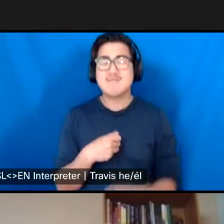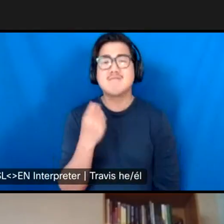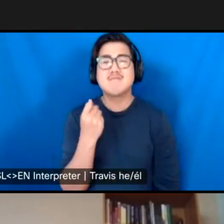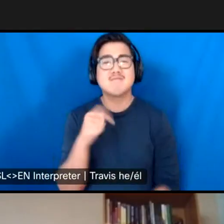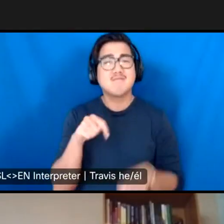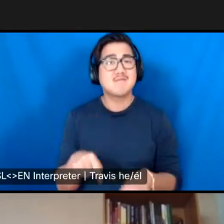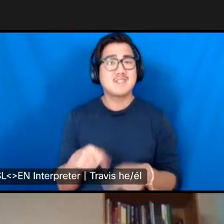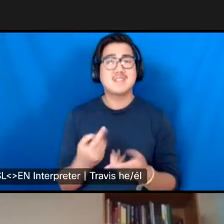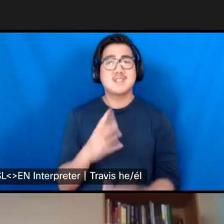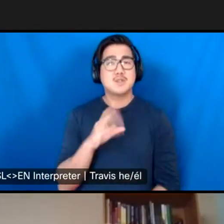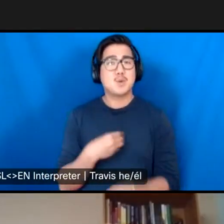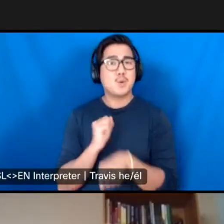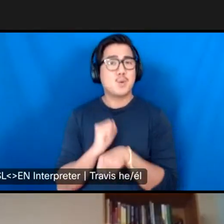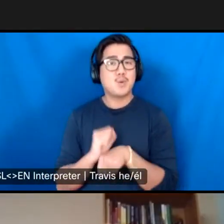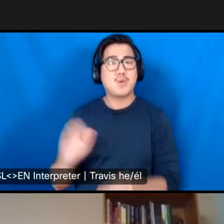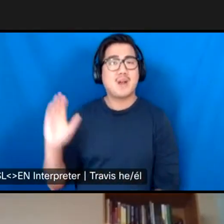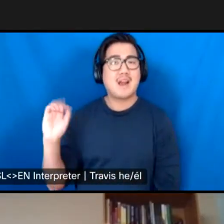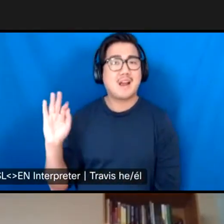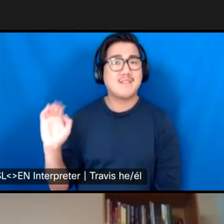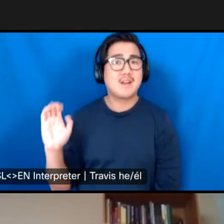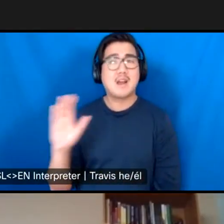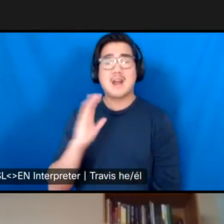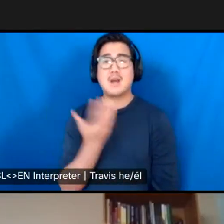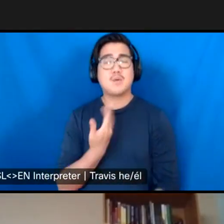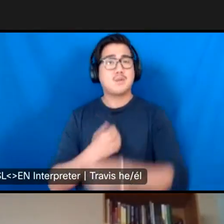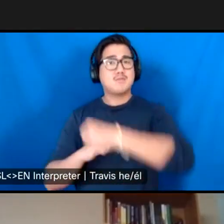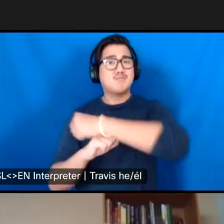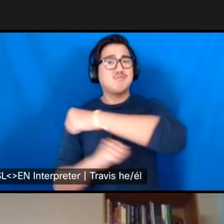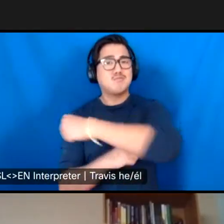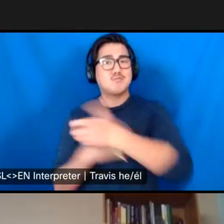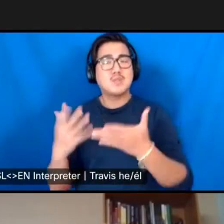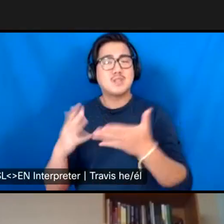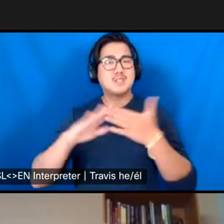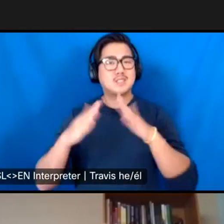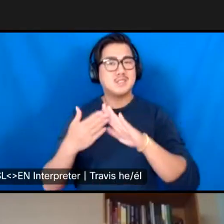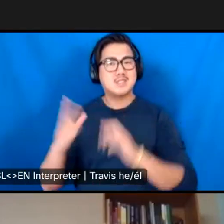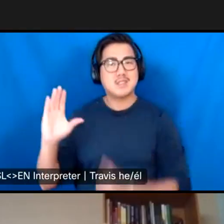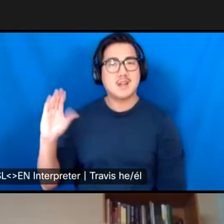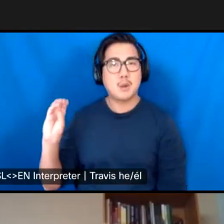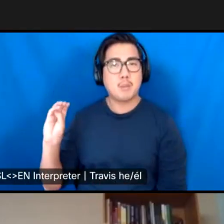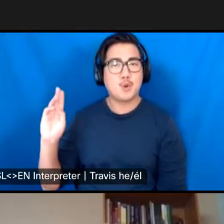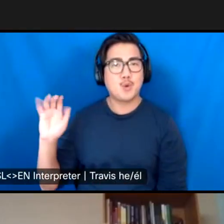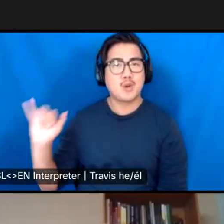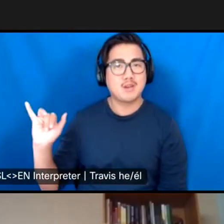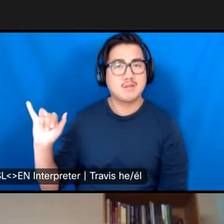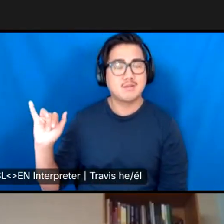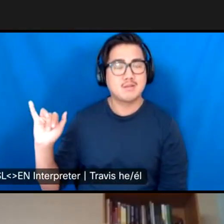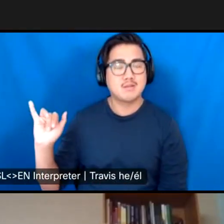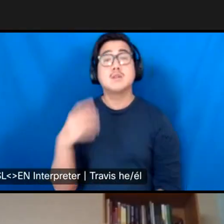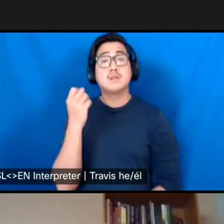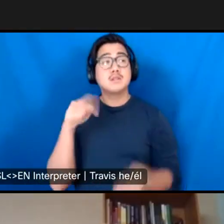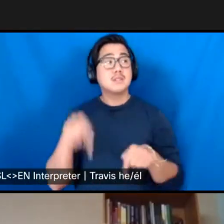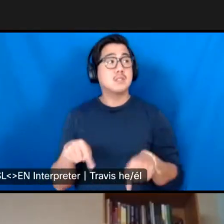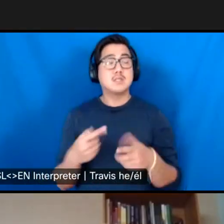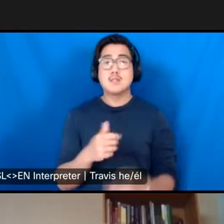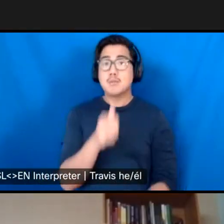is community. Now, what is different for us in the private practice space